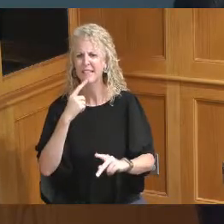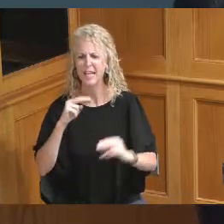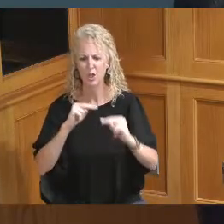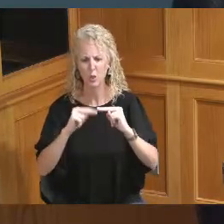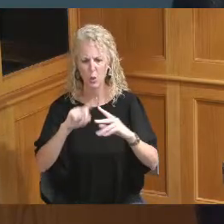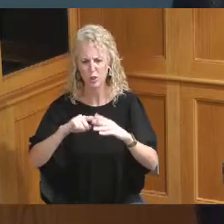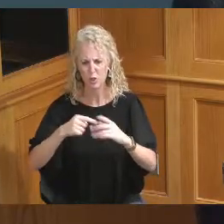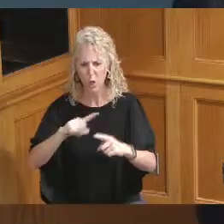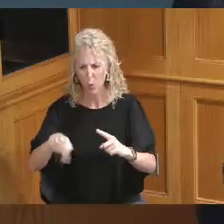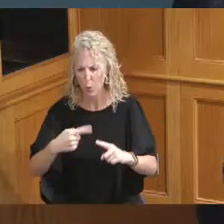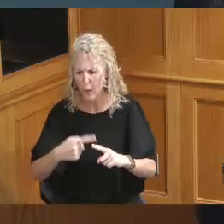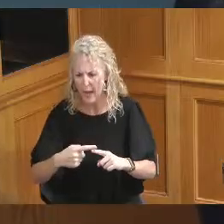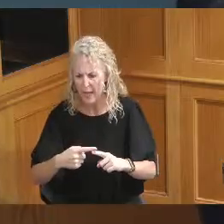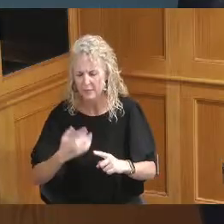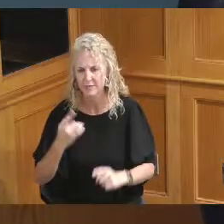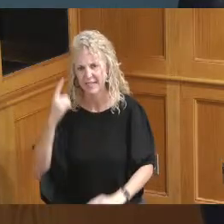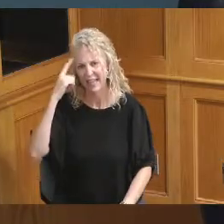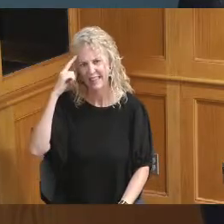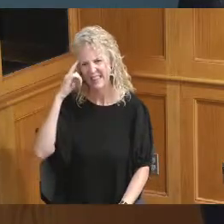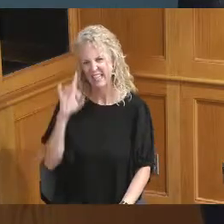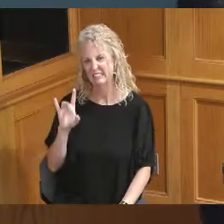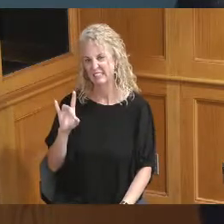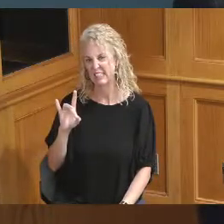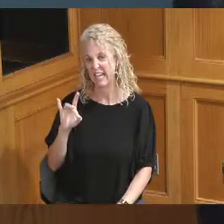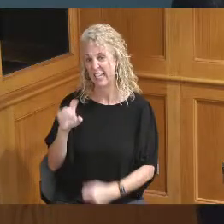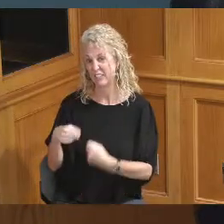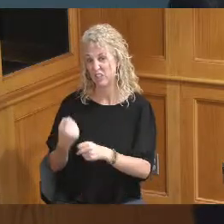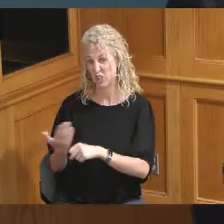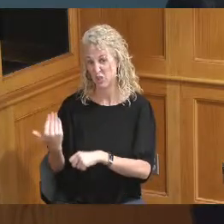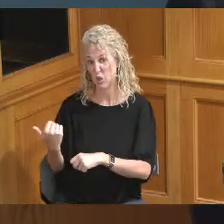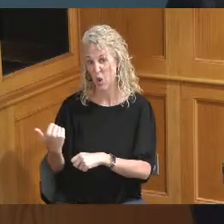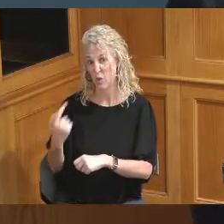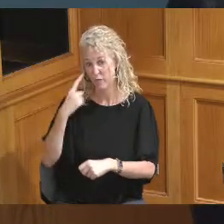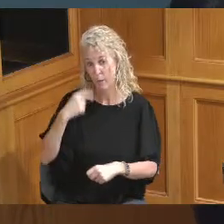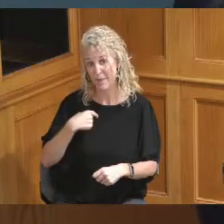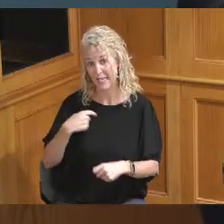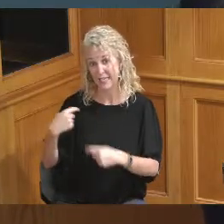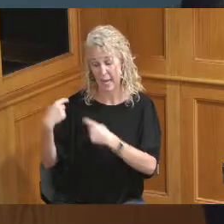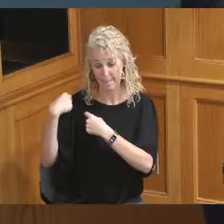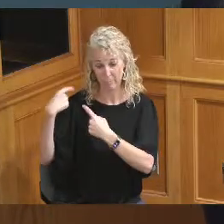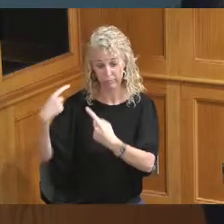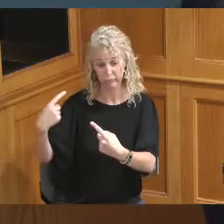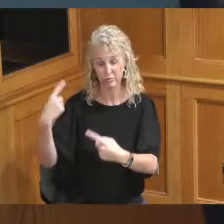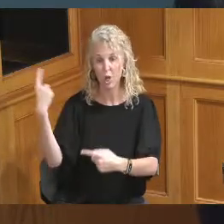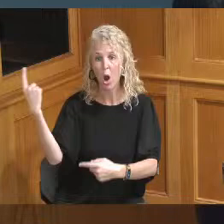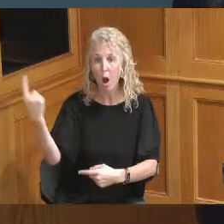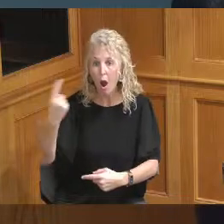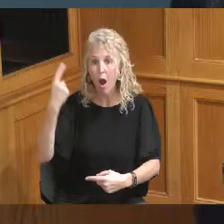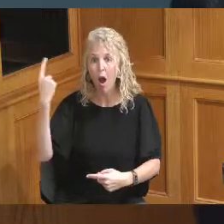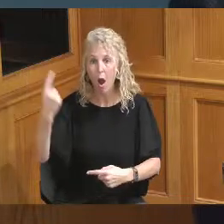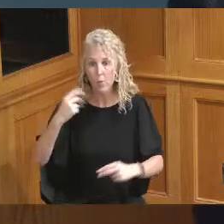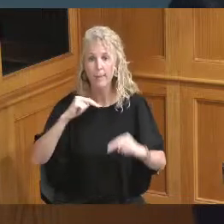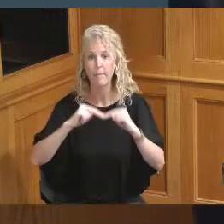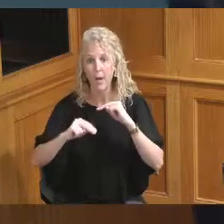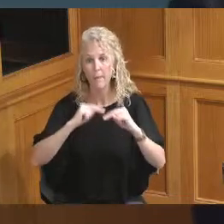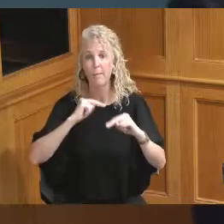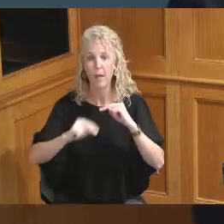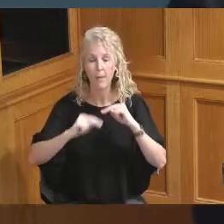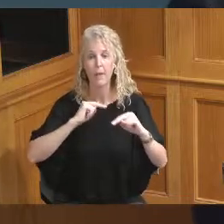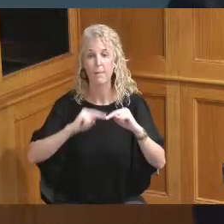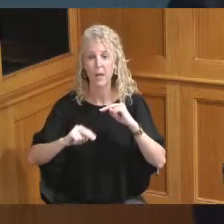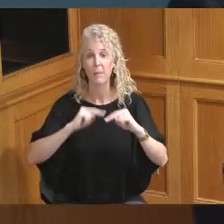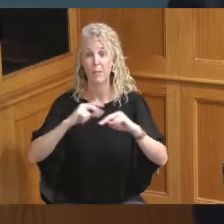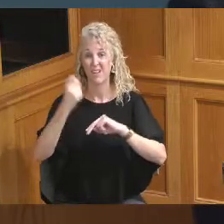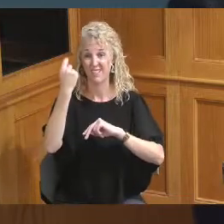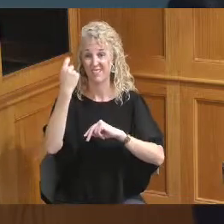Bengals? Well, I started about 8.5 years ago, and I would say 8.5 years in my case, because we're always negotiating with the Bengals. We've got 19